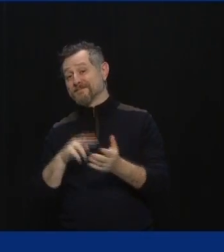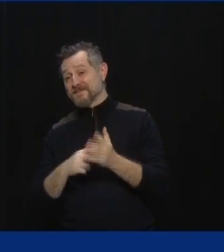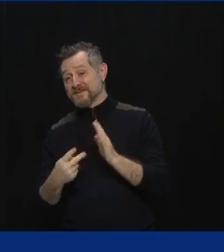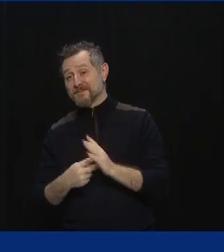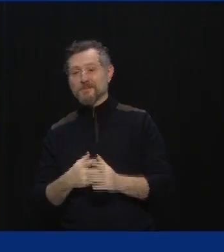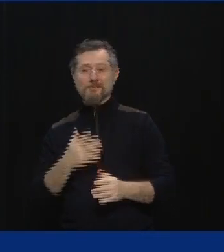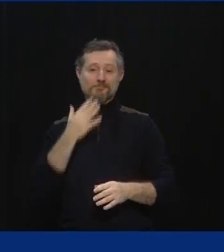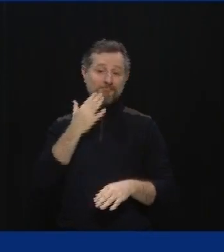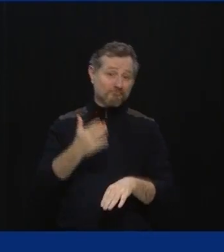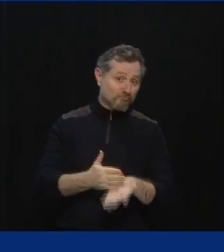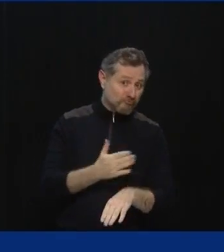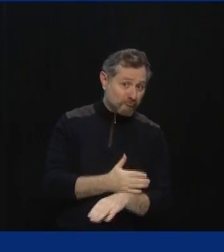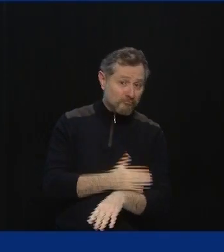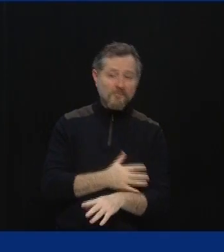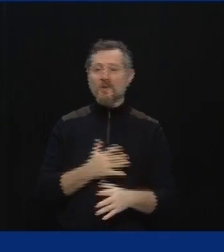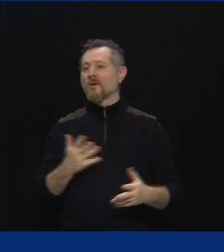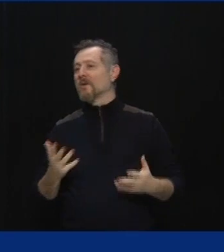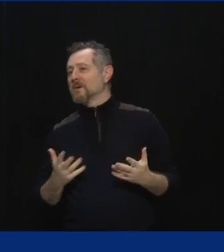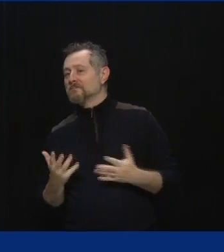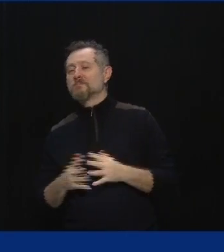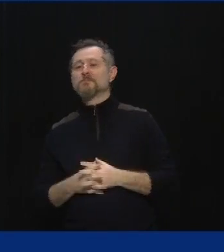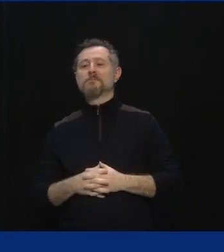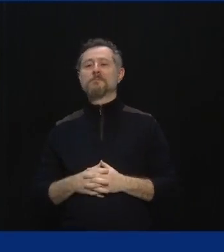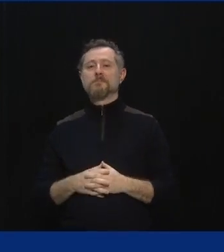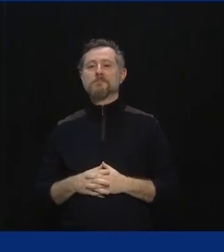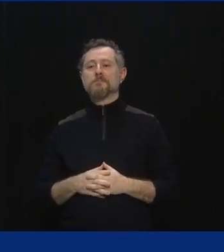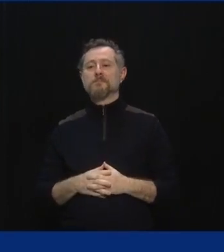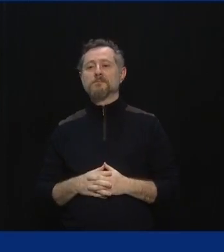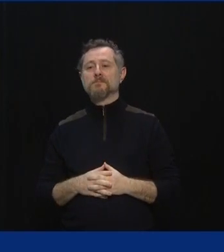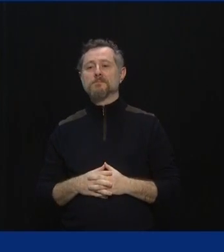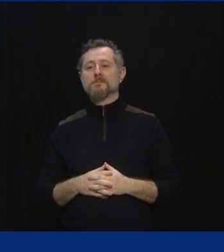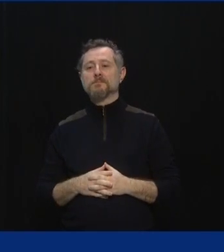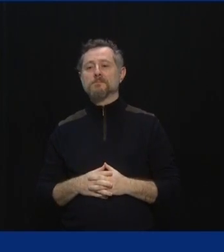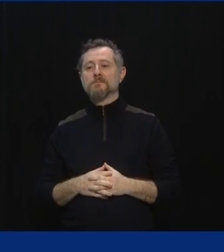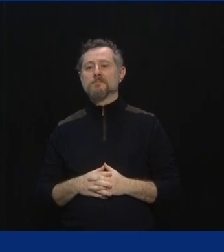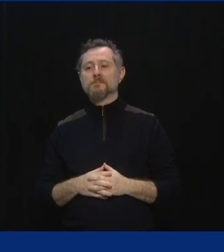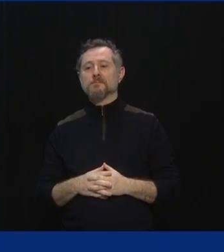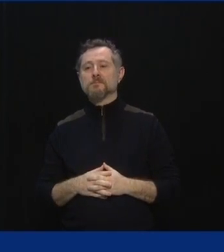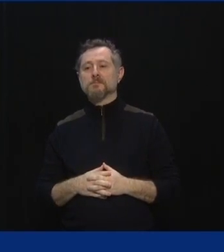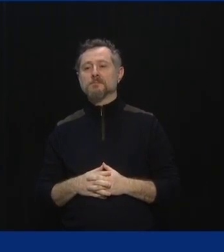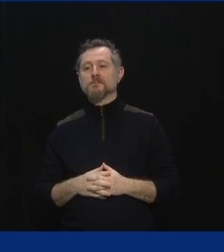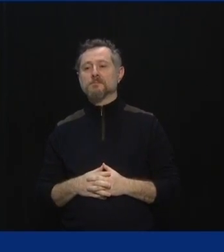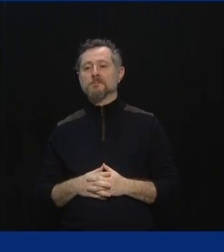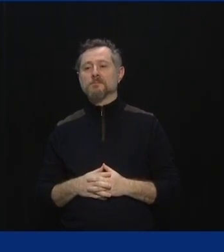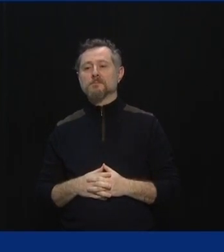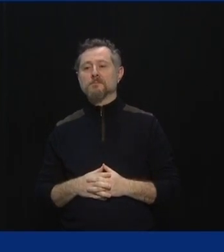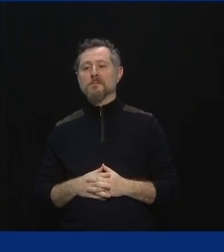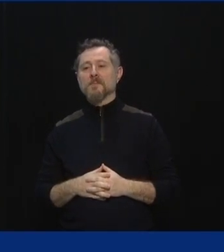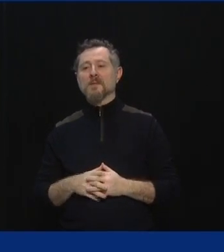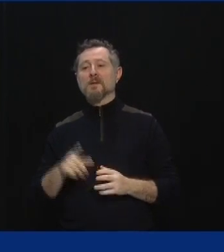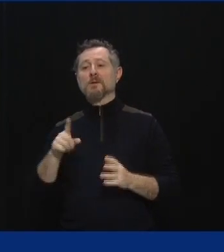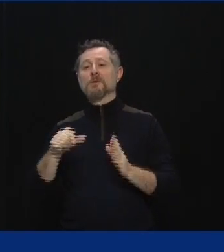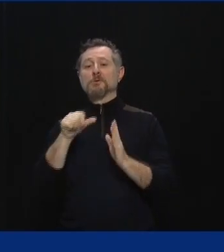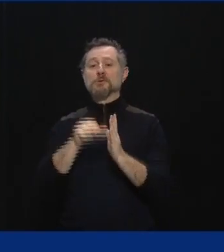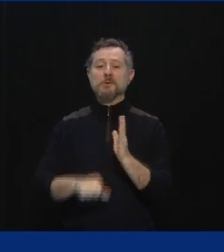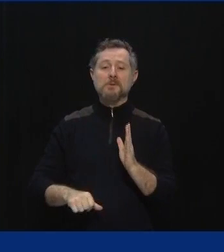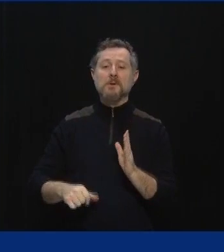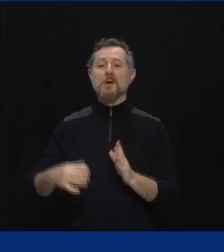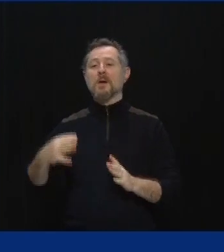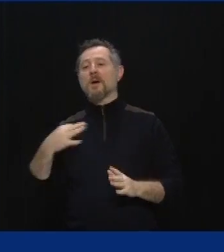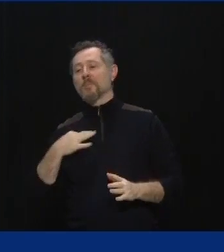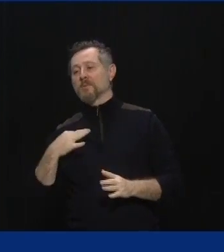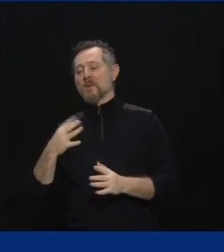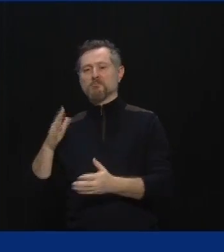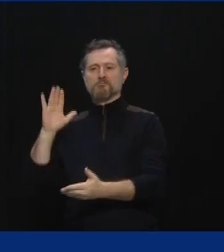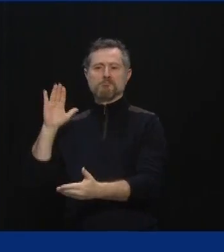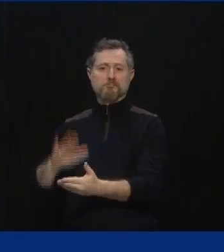far in terms of limiting some of these surgeries and procedures at this point, or is it kind of too early to